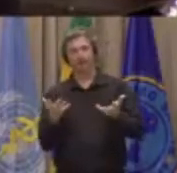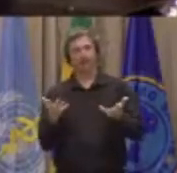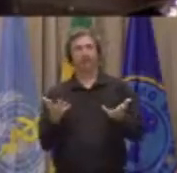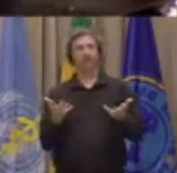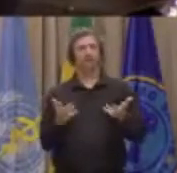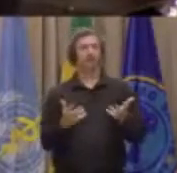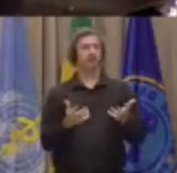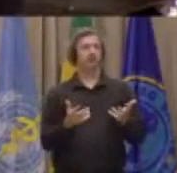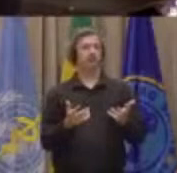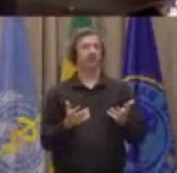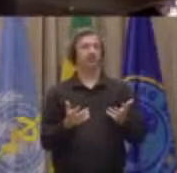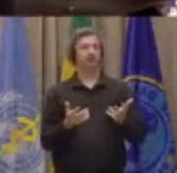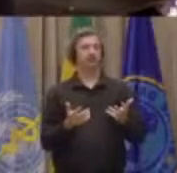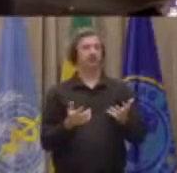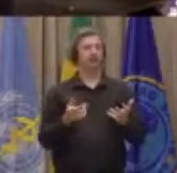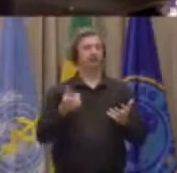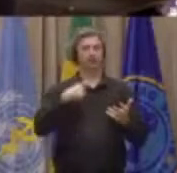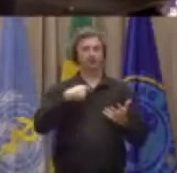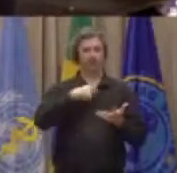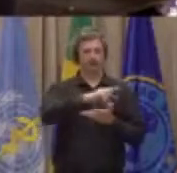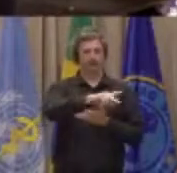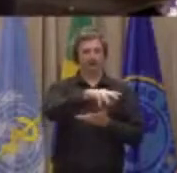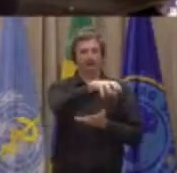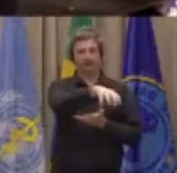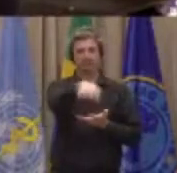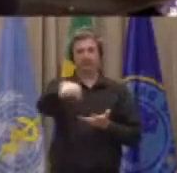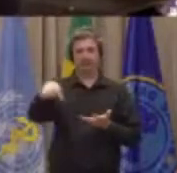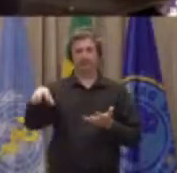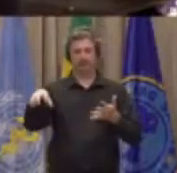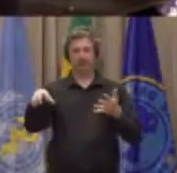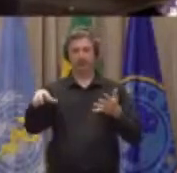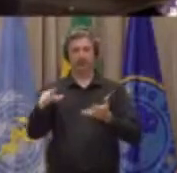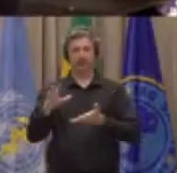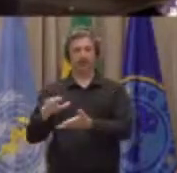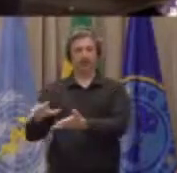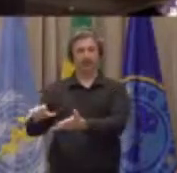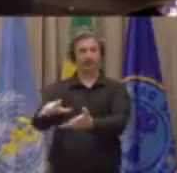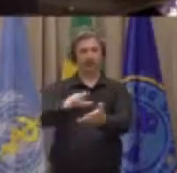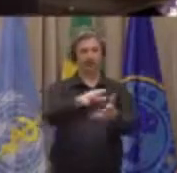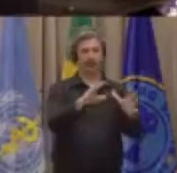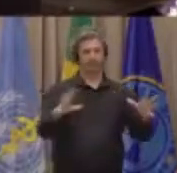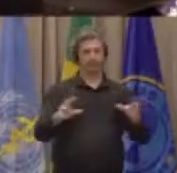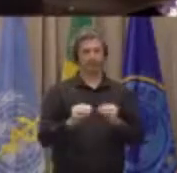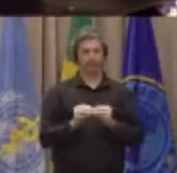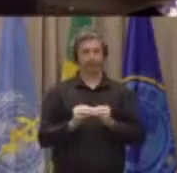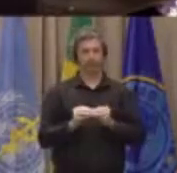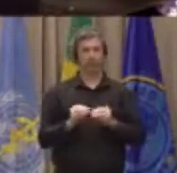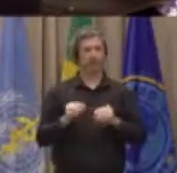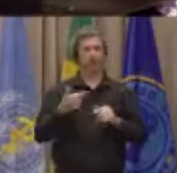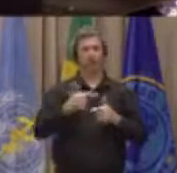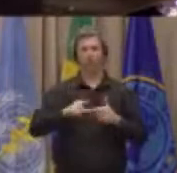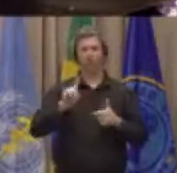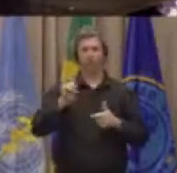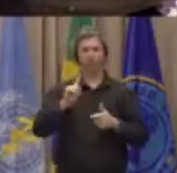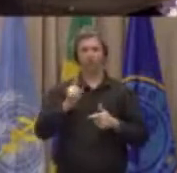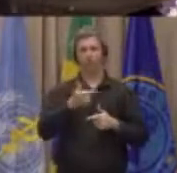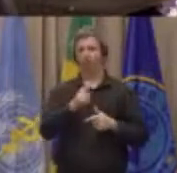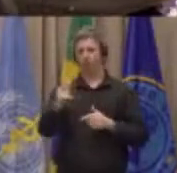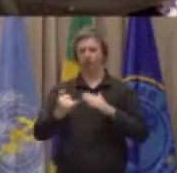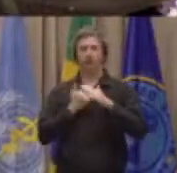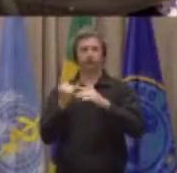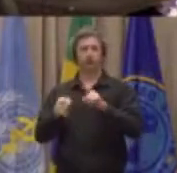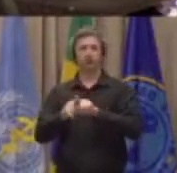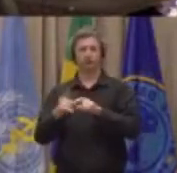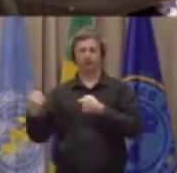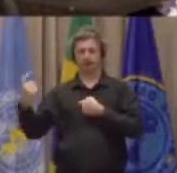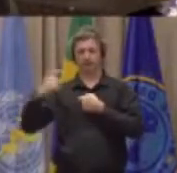our institution. Is something that is multi-focused, so